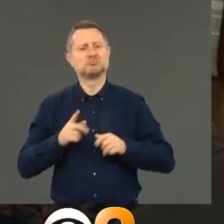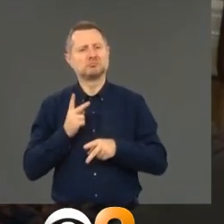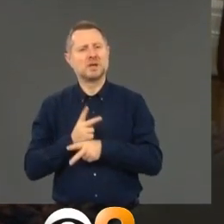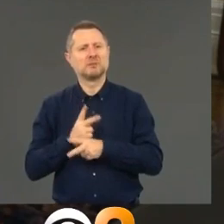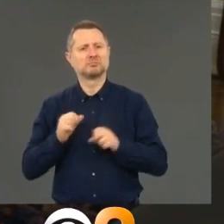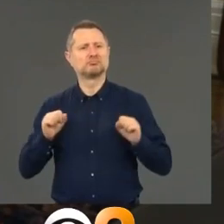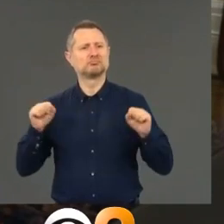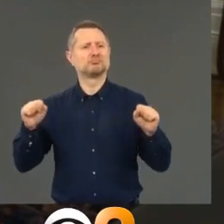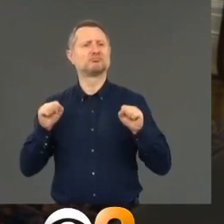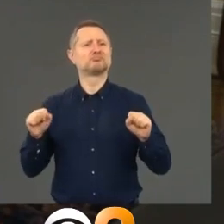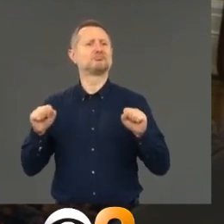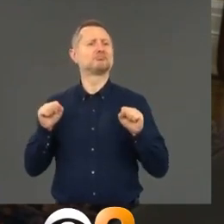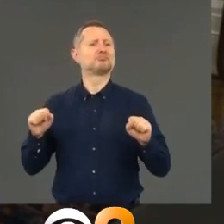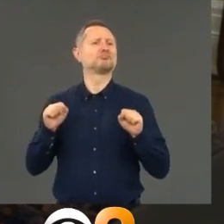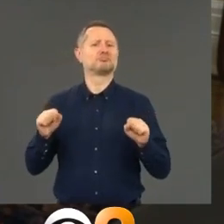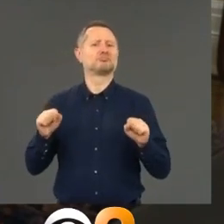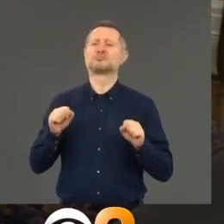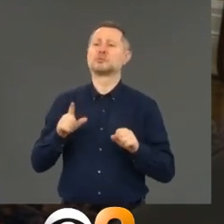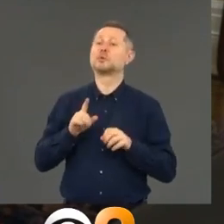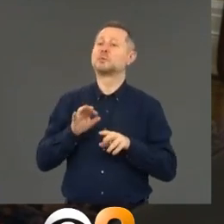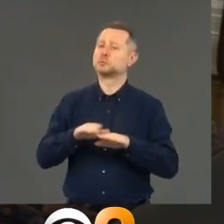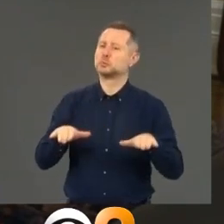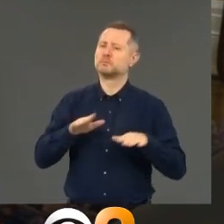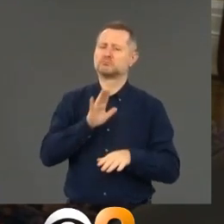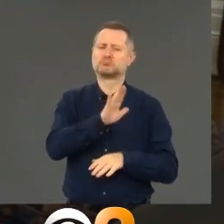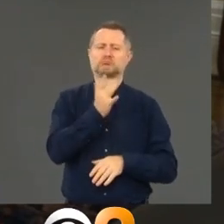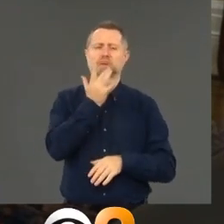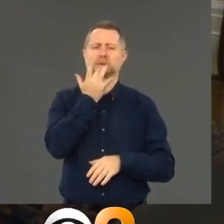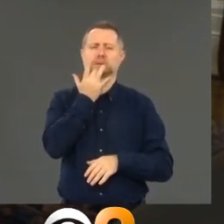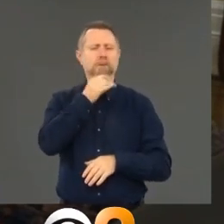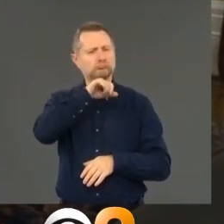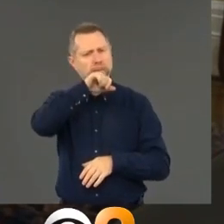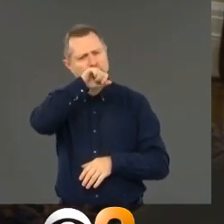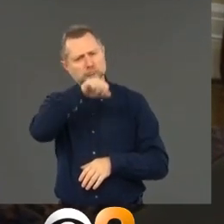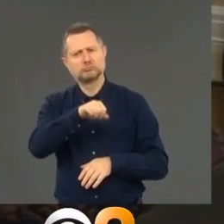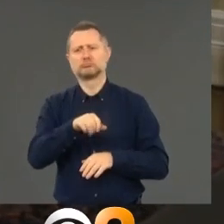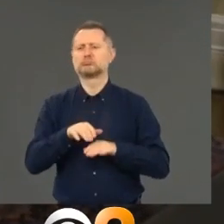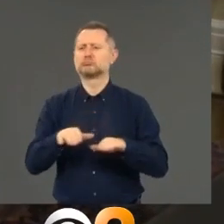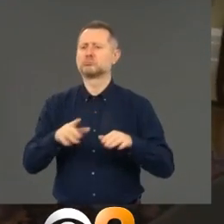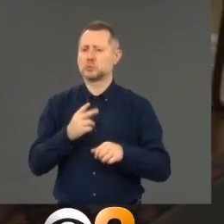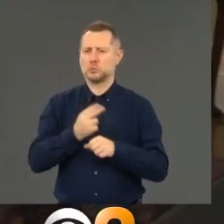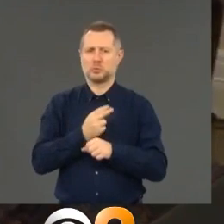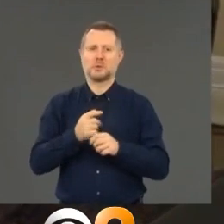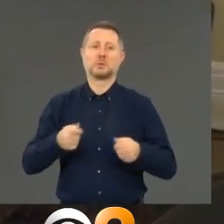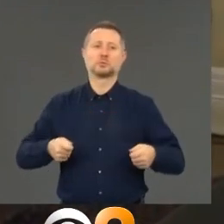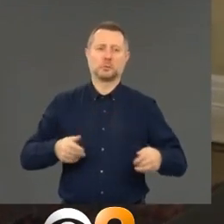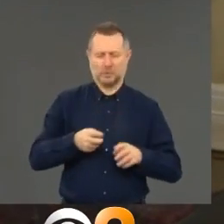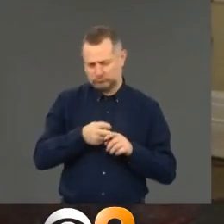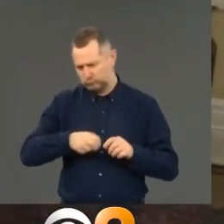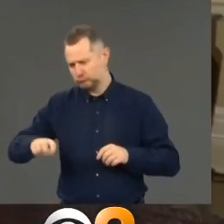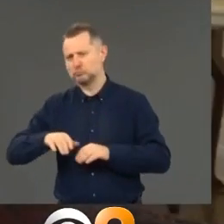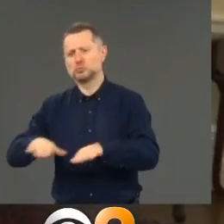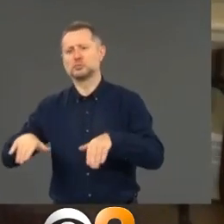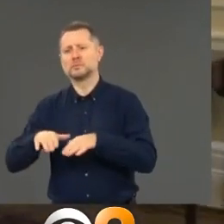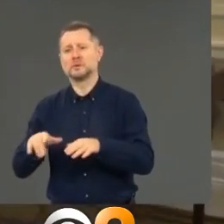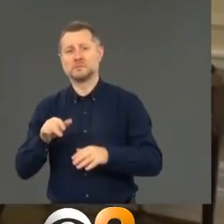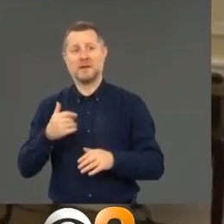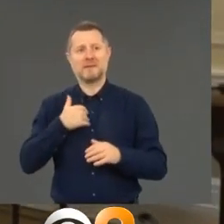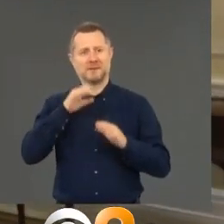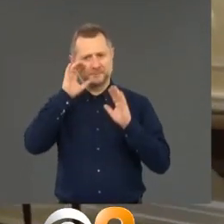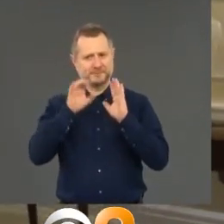up. And swimming was his exercise, and that's his wheelchair. We have a great portrait from FDR